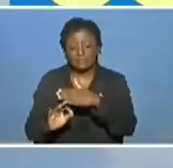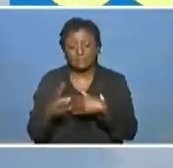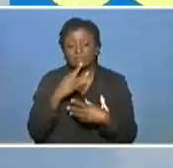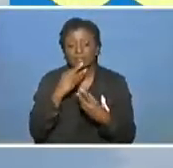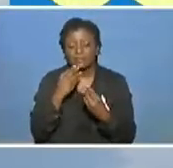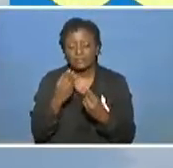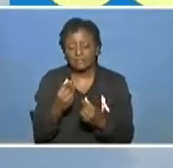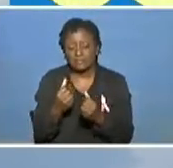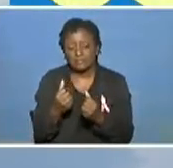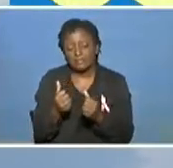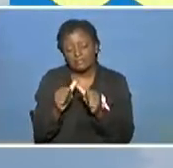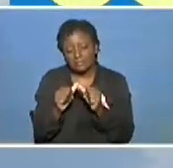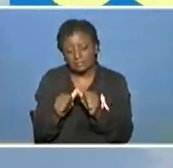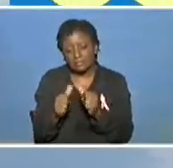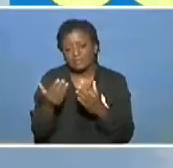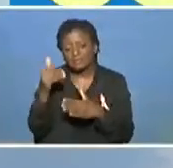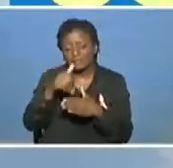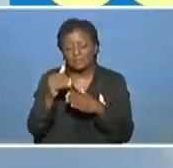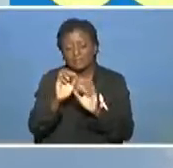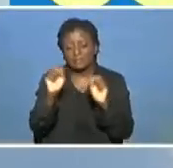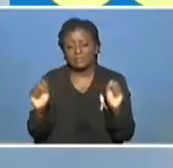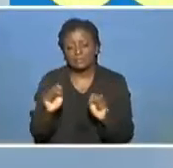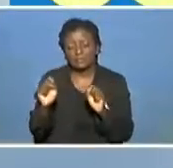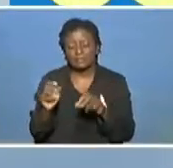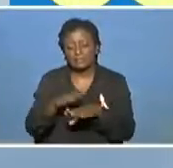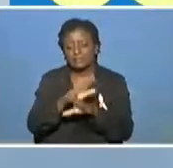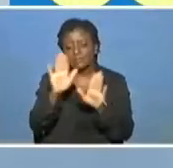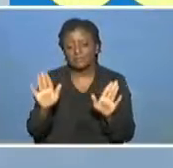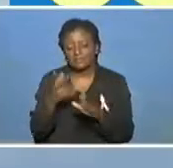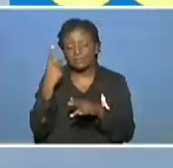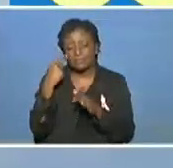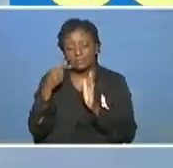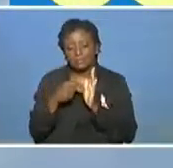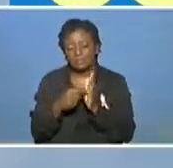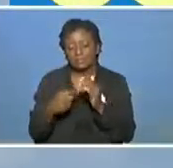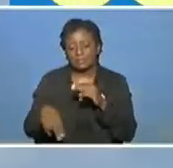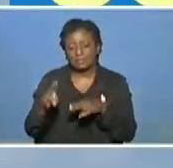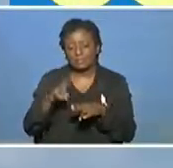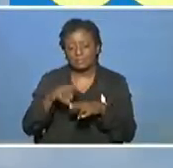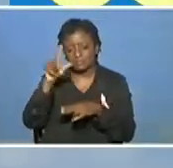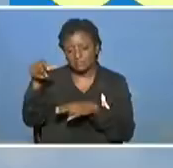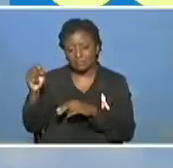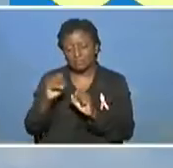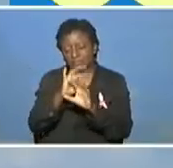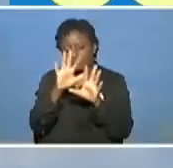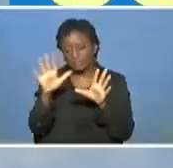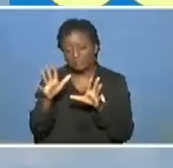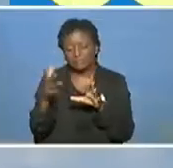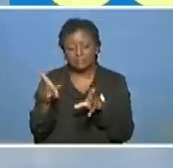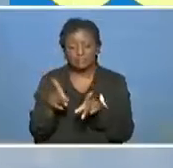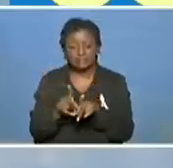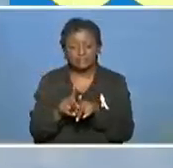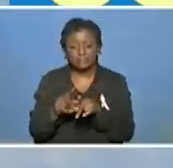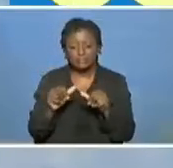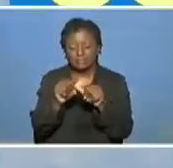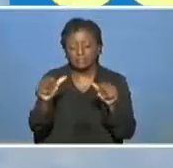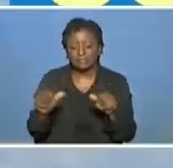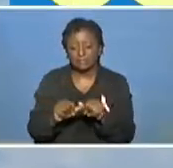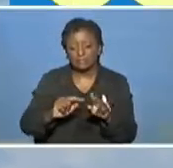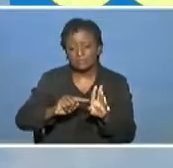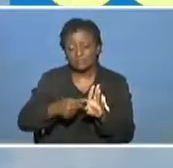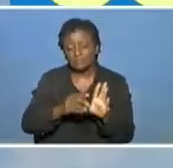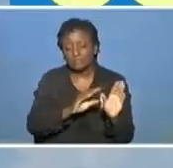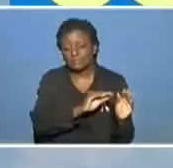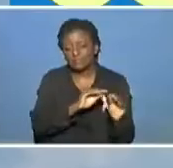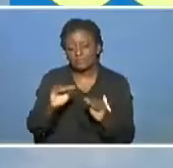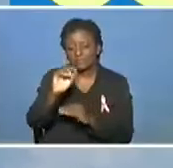us, as we said already, right into Saturday. But come Sunday, you'll notice an increase in sunshine as the areas start to push towards